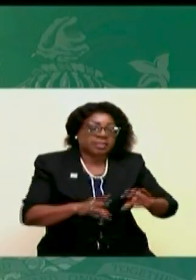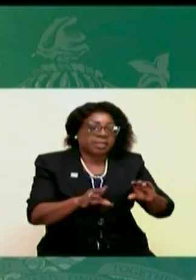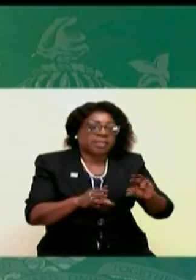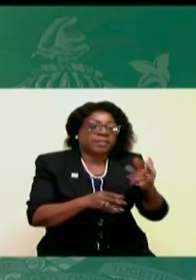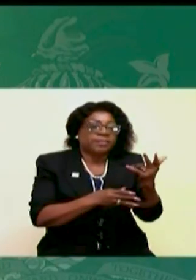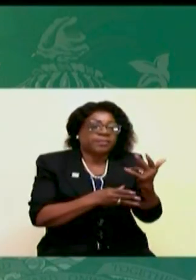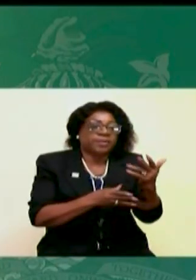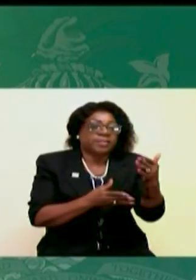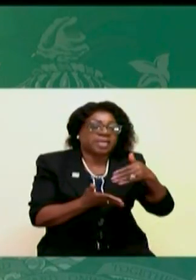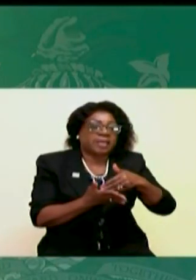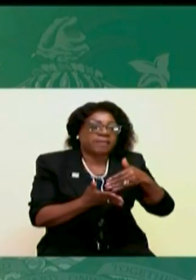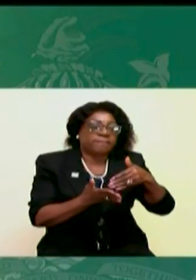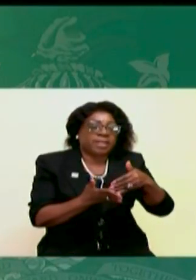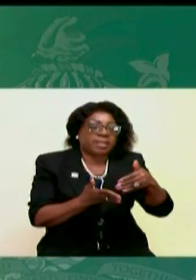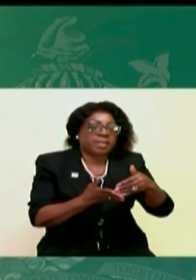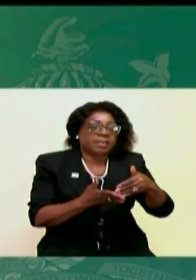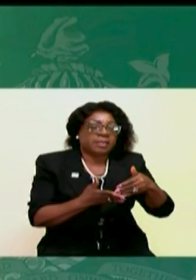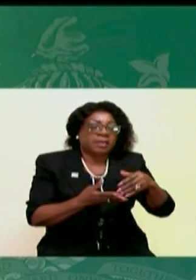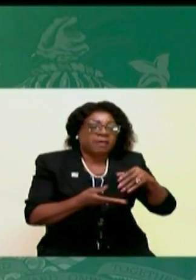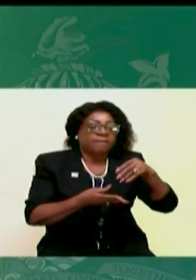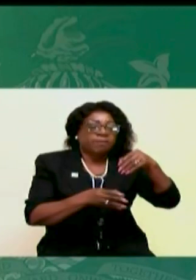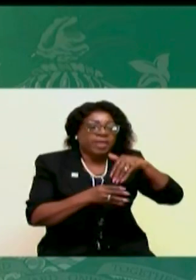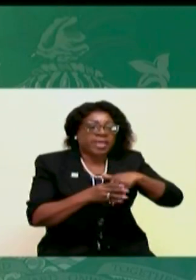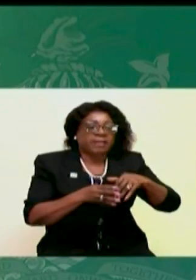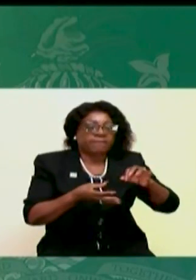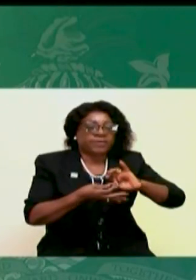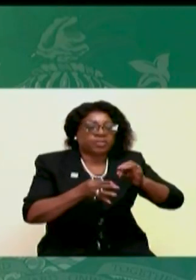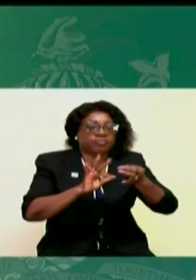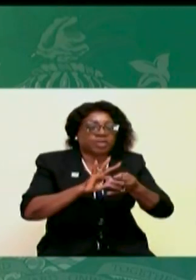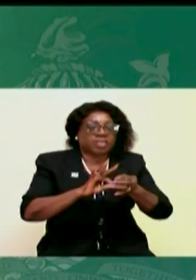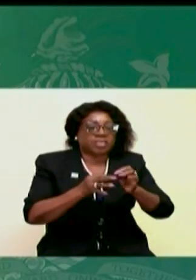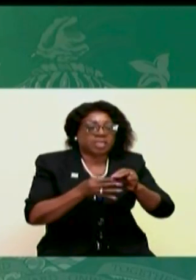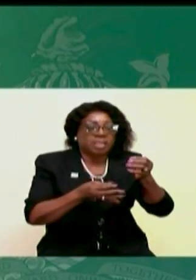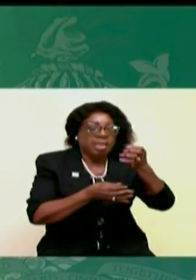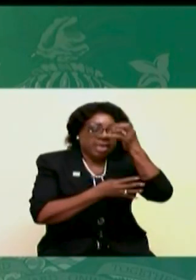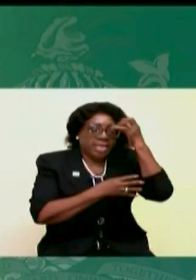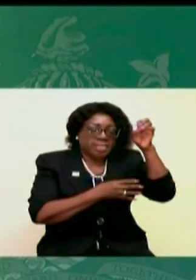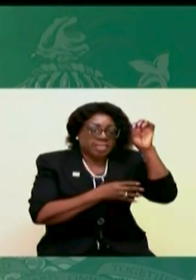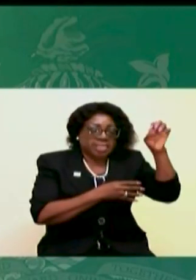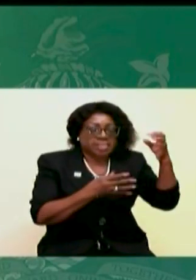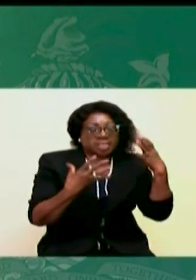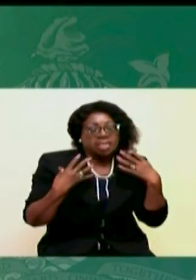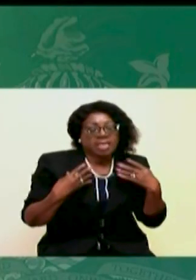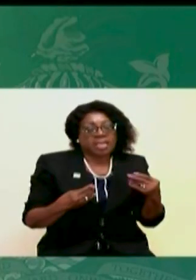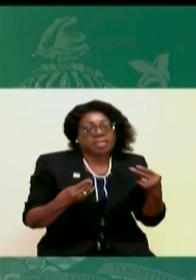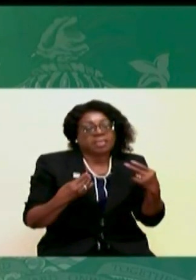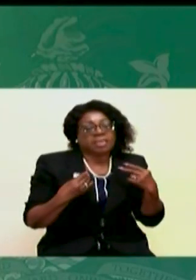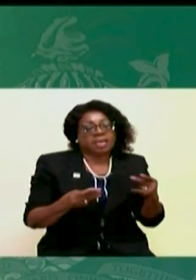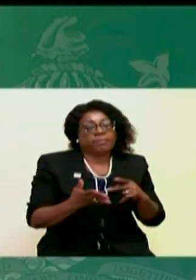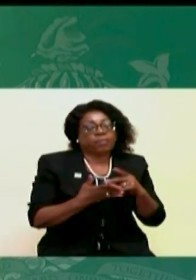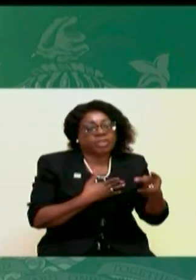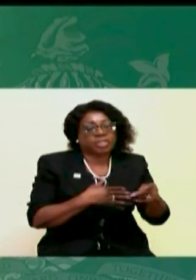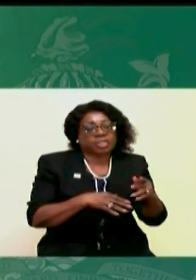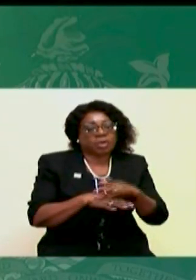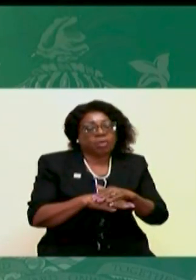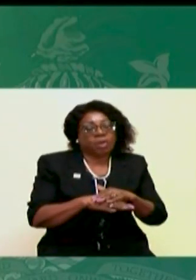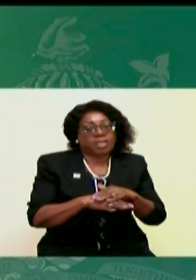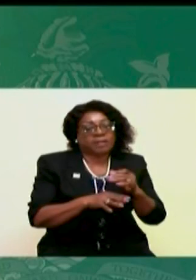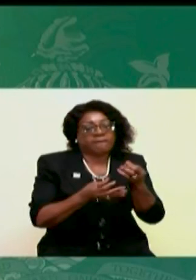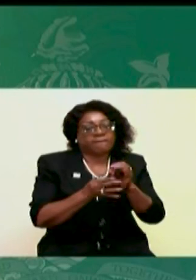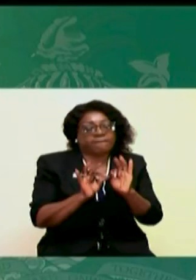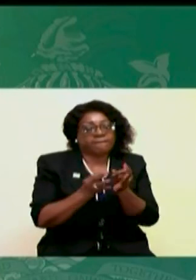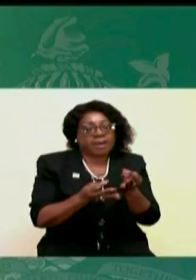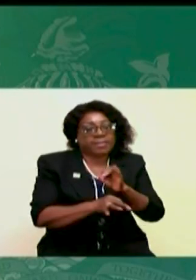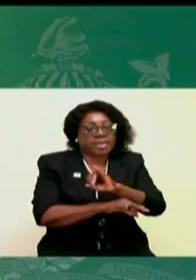million towards infrastructural, educational, and healthcare projects on the Family Island. In addition to